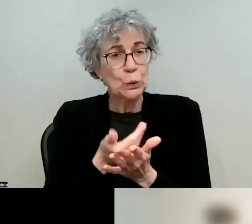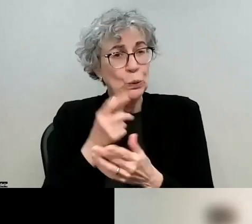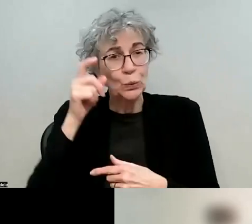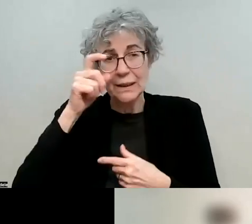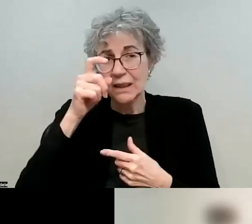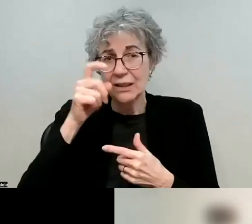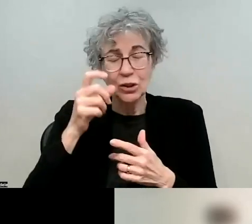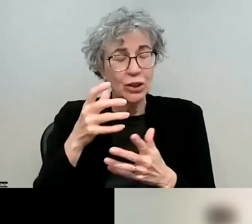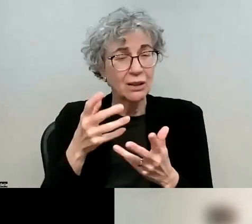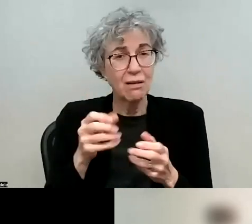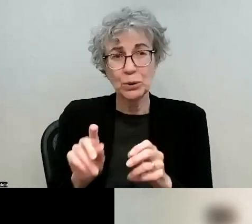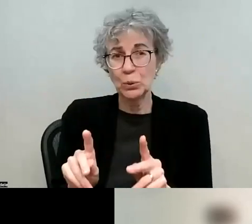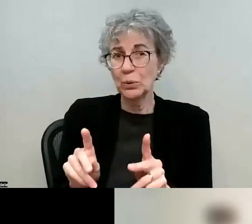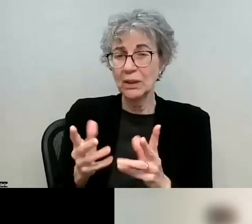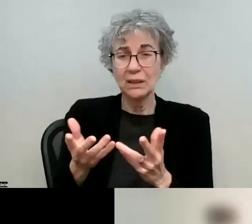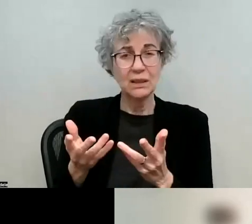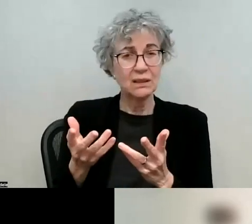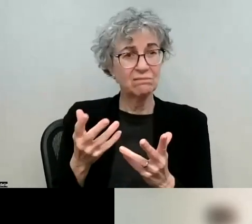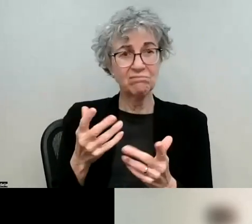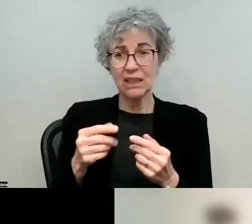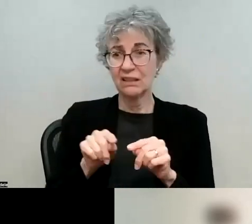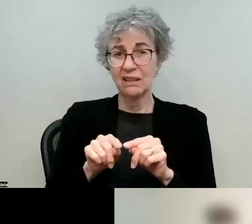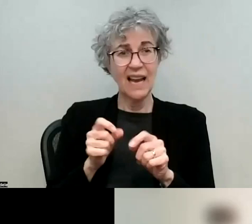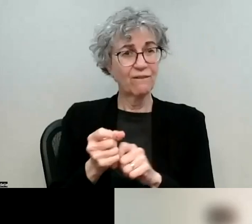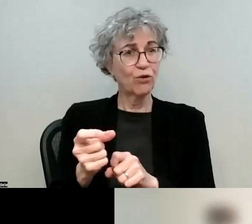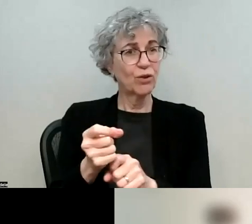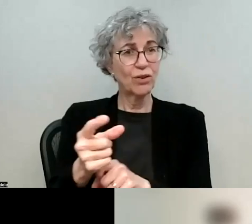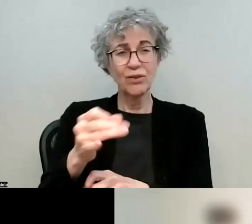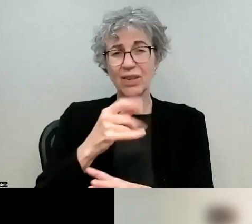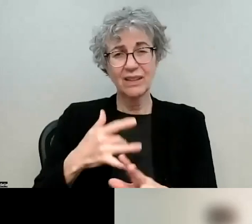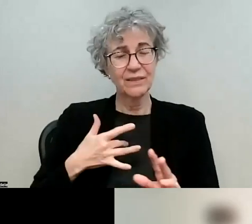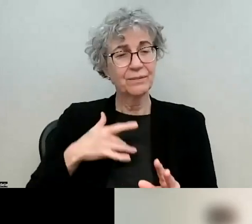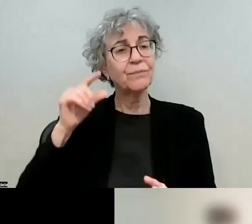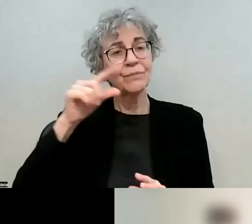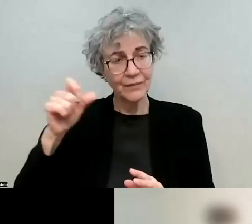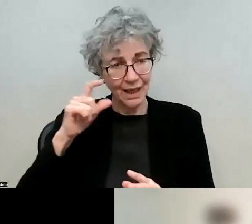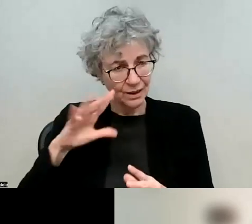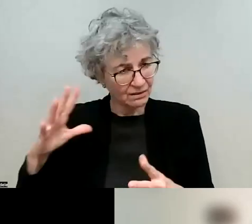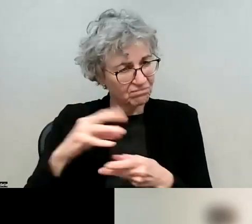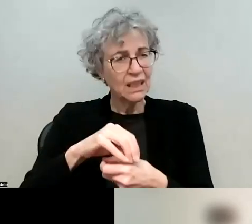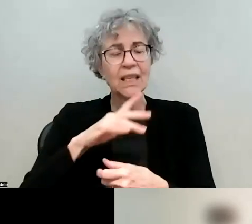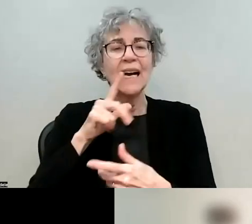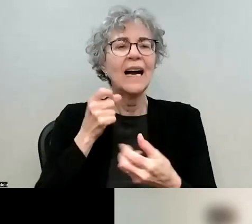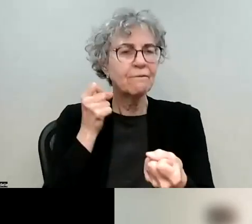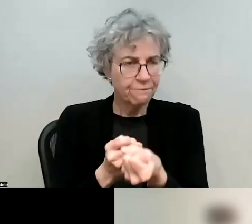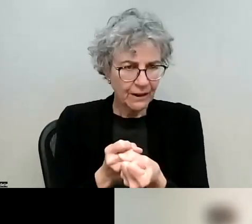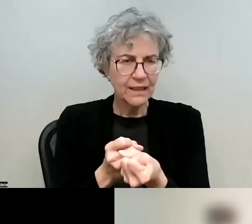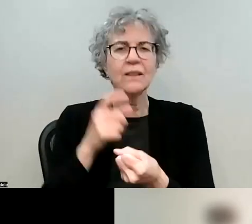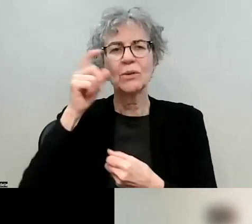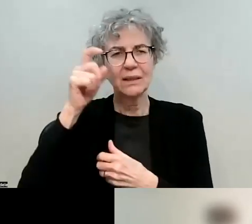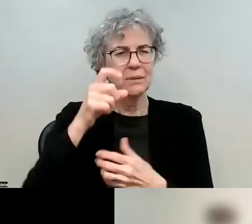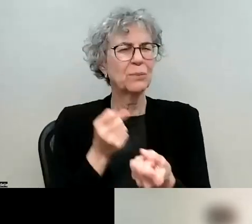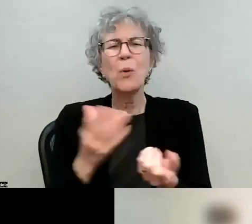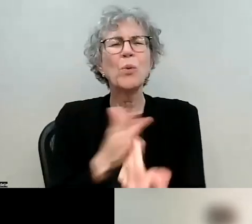come online in the course of a year. I think government needs to step up and start funding residential supports, whatever they look